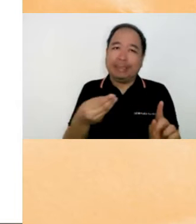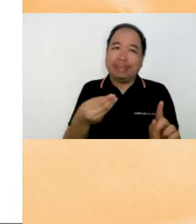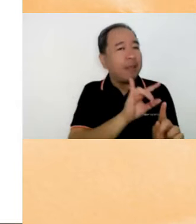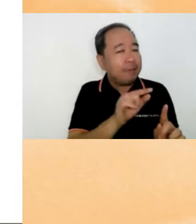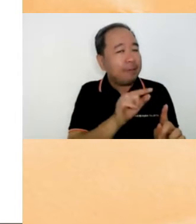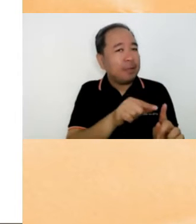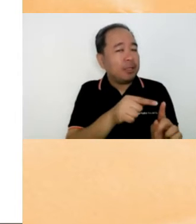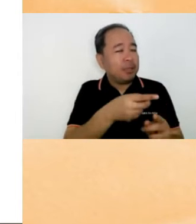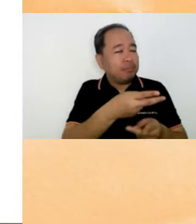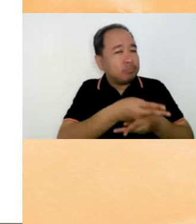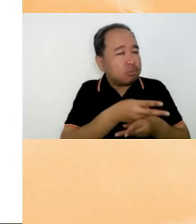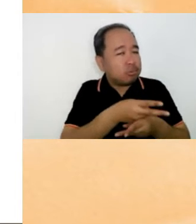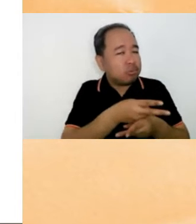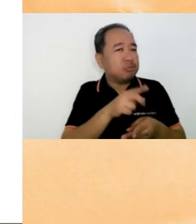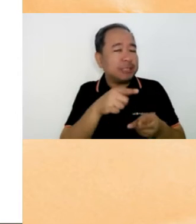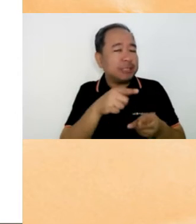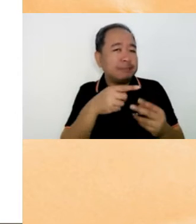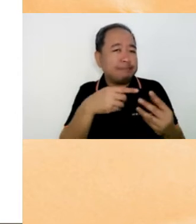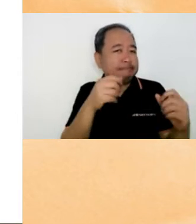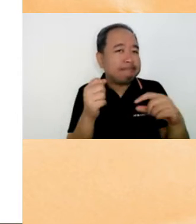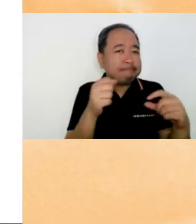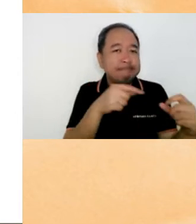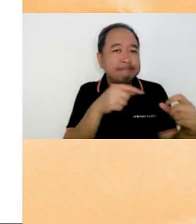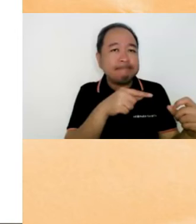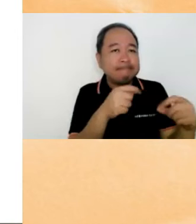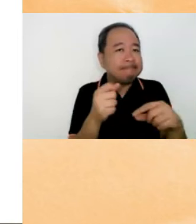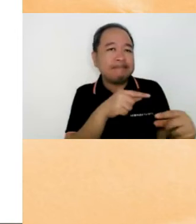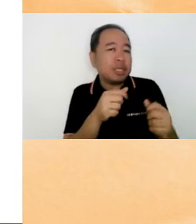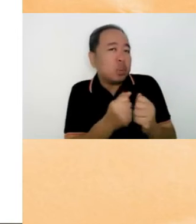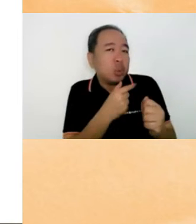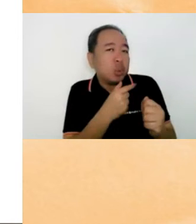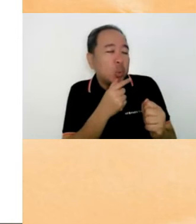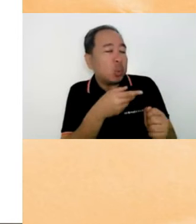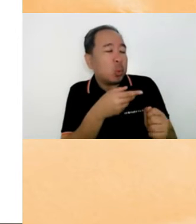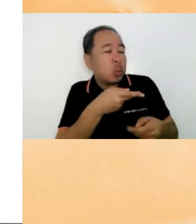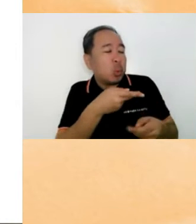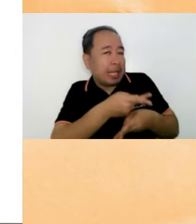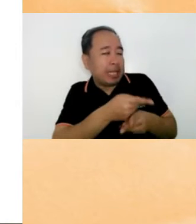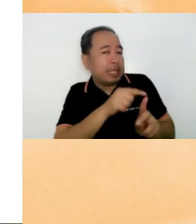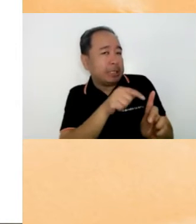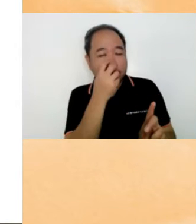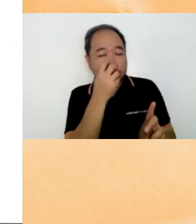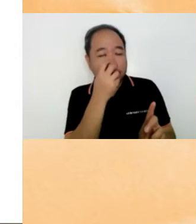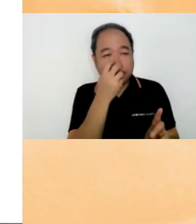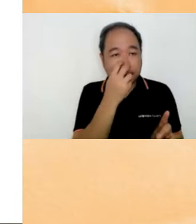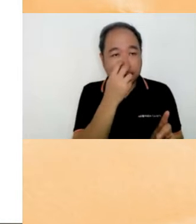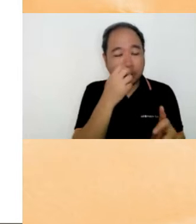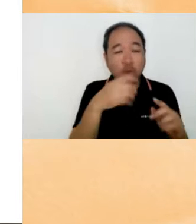primary caretaker. You know, basic needs should be met, like